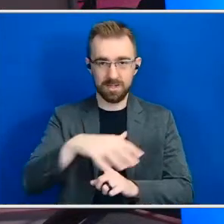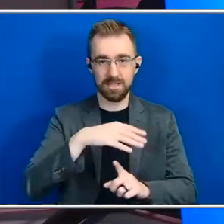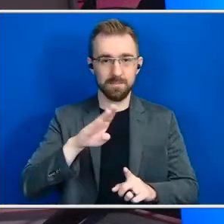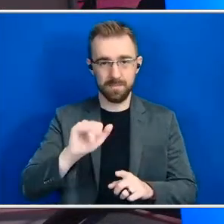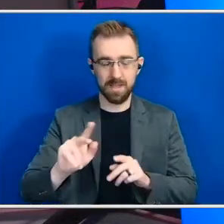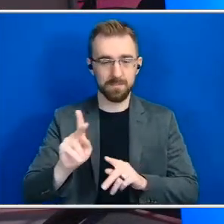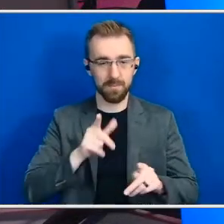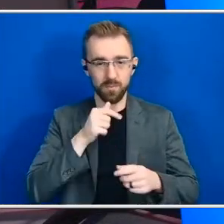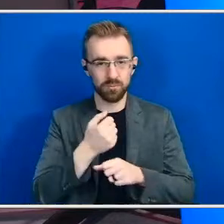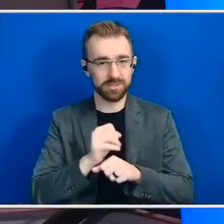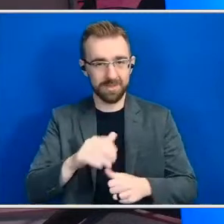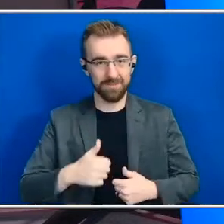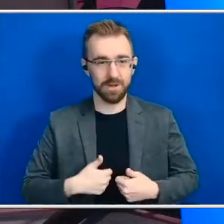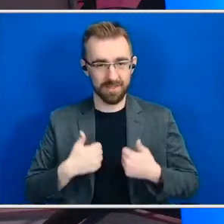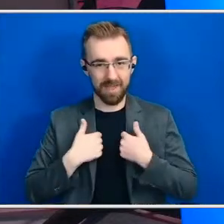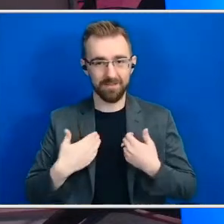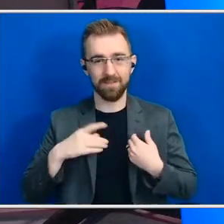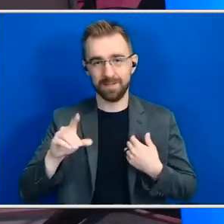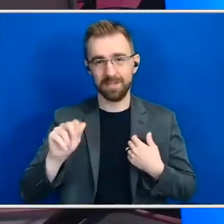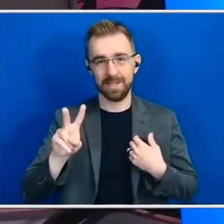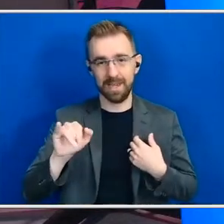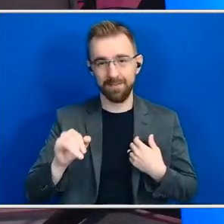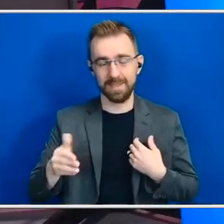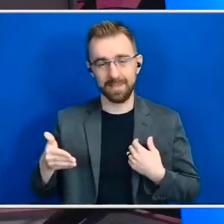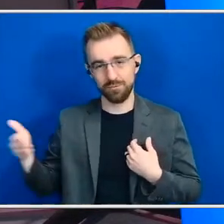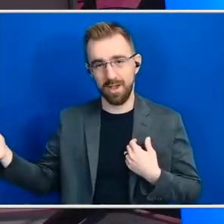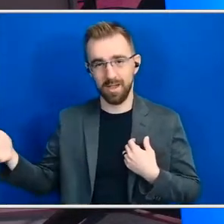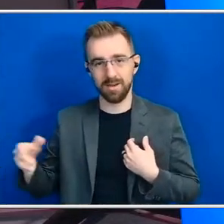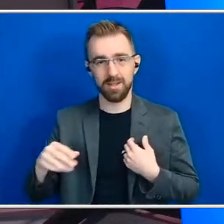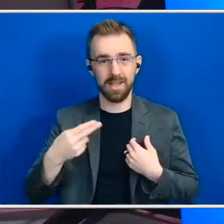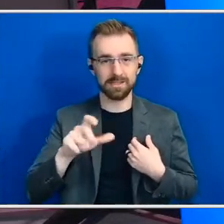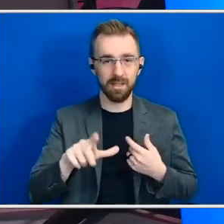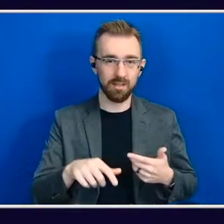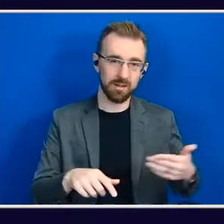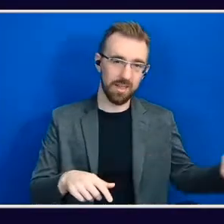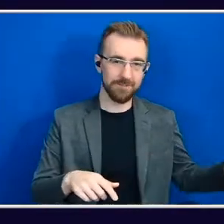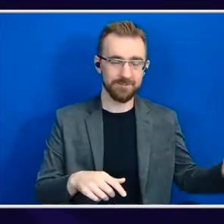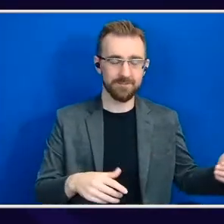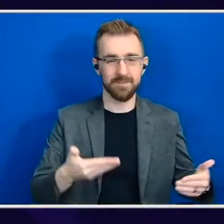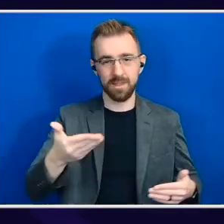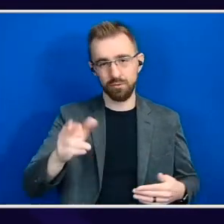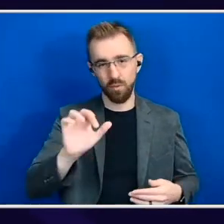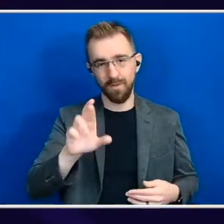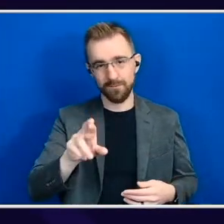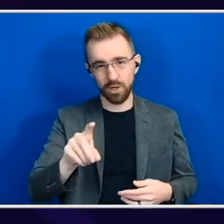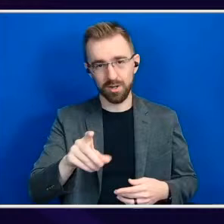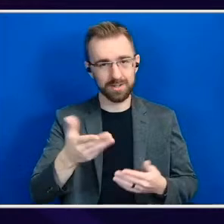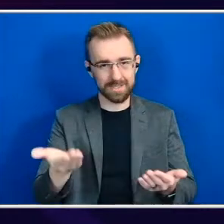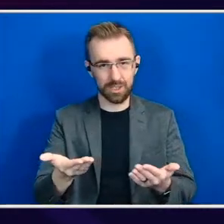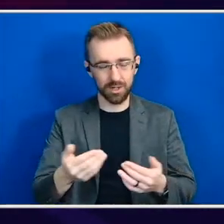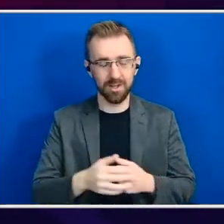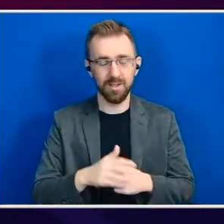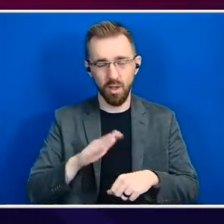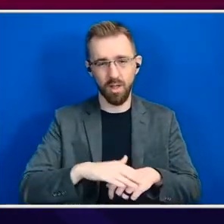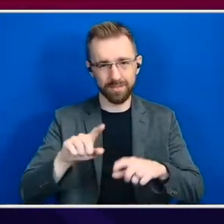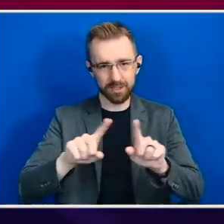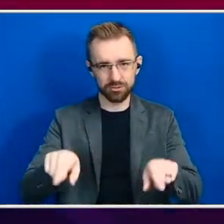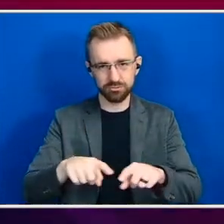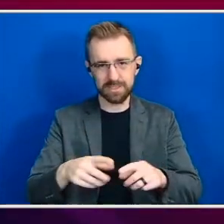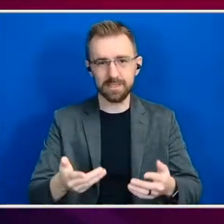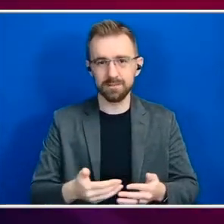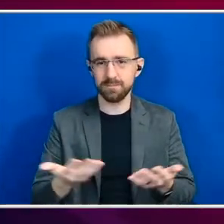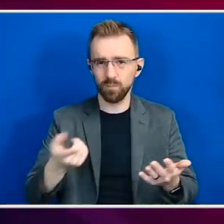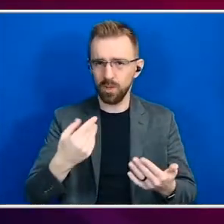your life. You have Davey to your right, Dr. Hessel to your left, Dr. Crawford. on the screen there. What do you have to say to